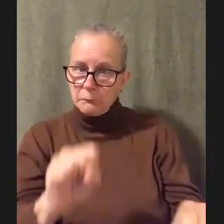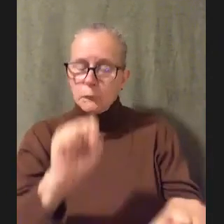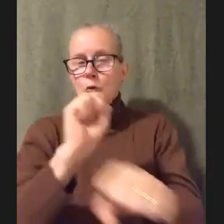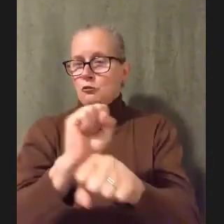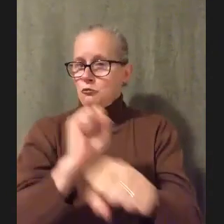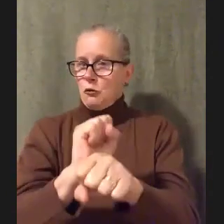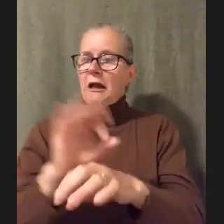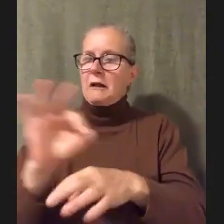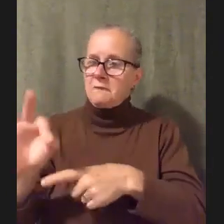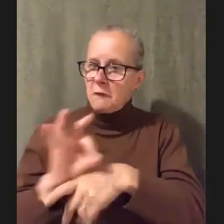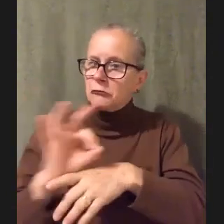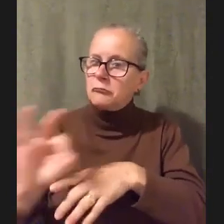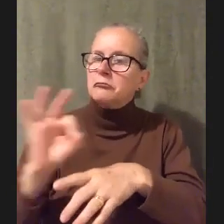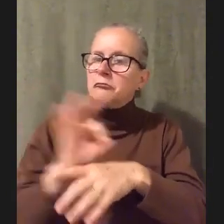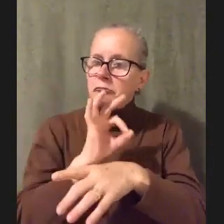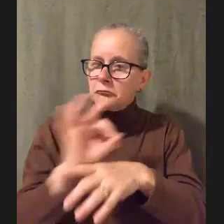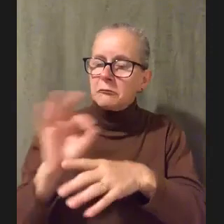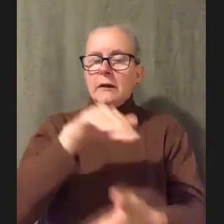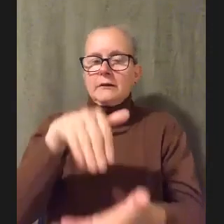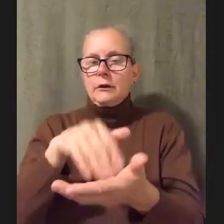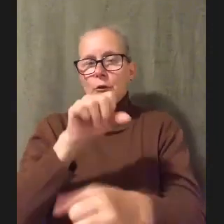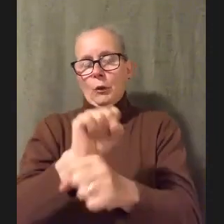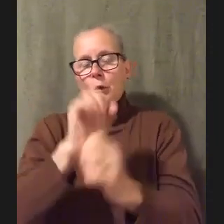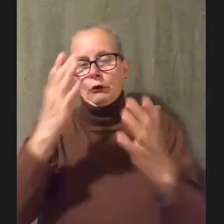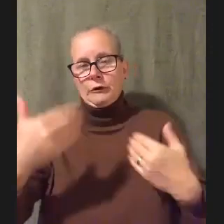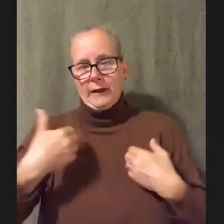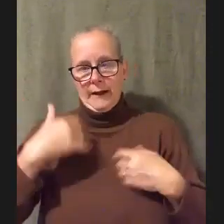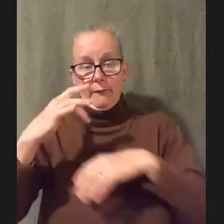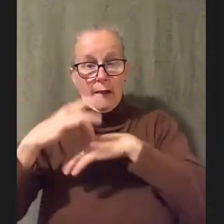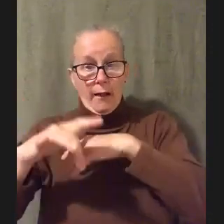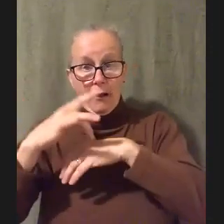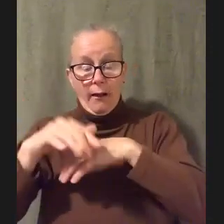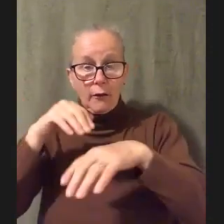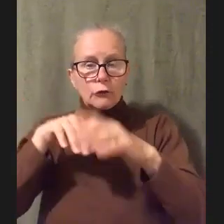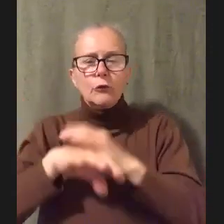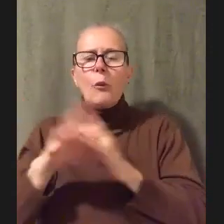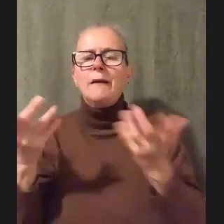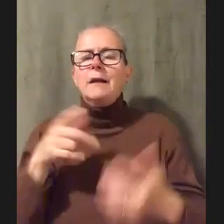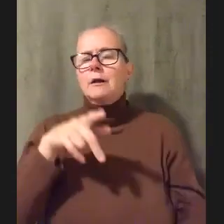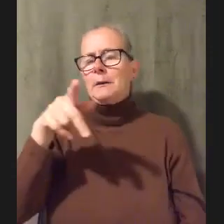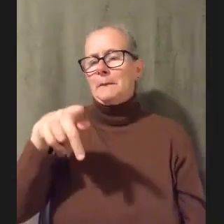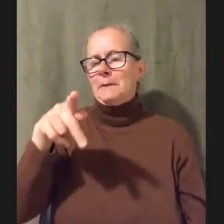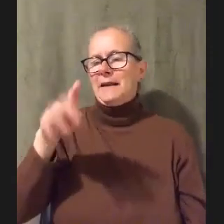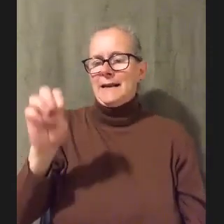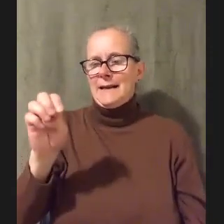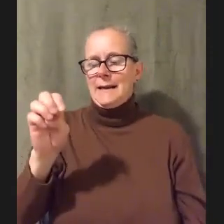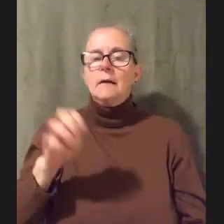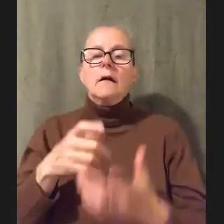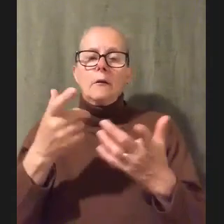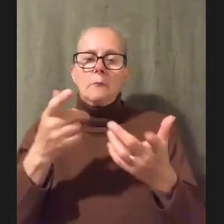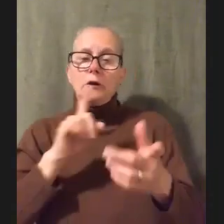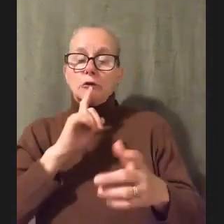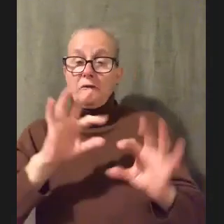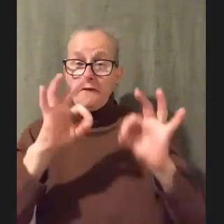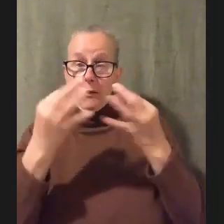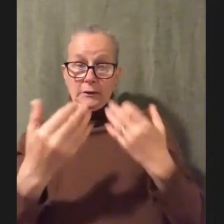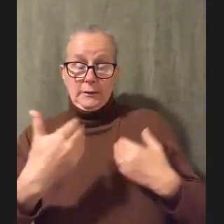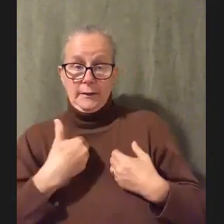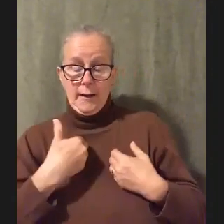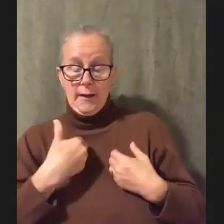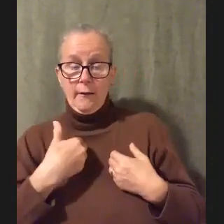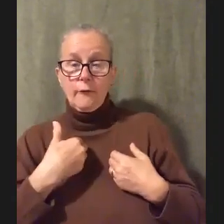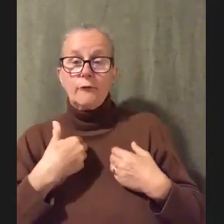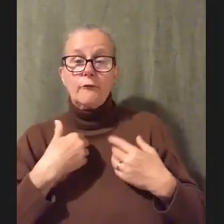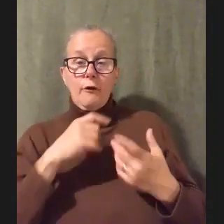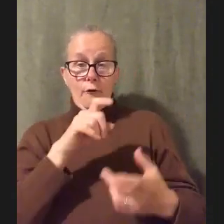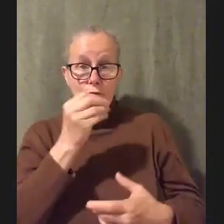functioning. Essential workers have access to PPE. Our families that are in need have